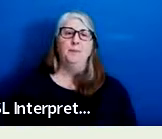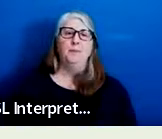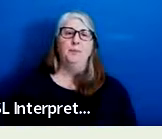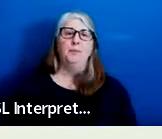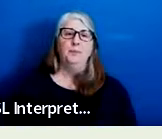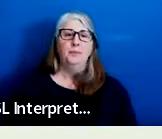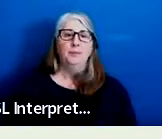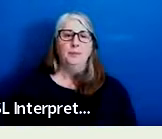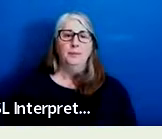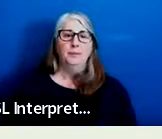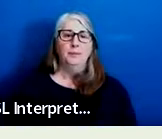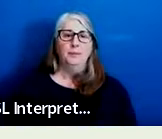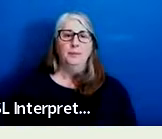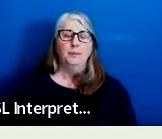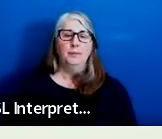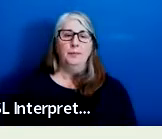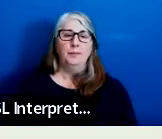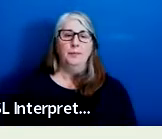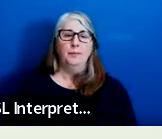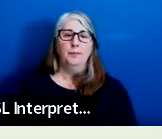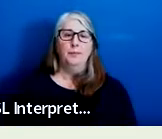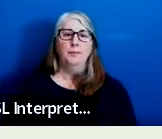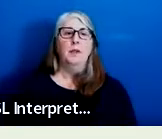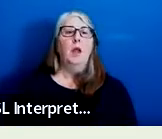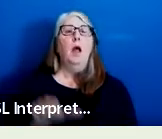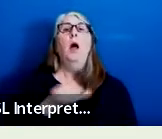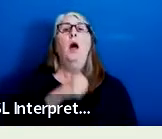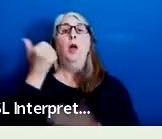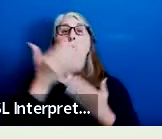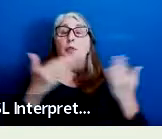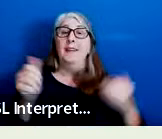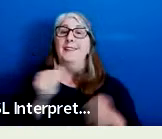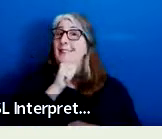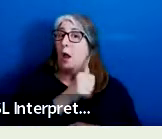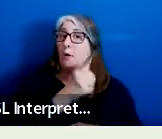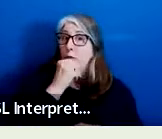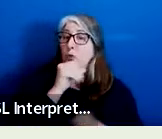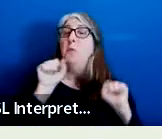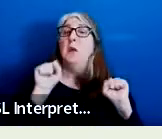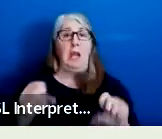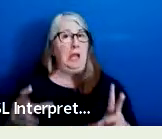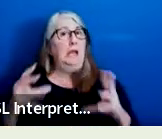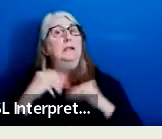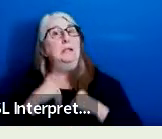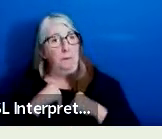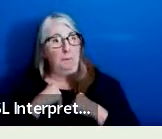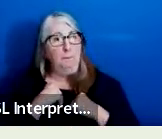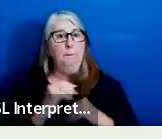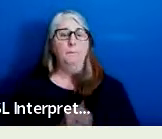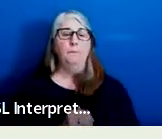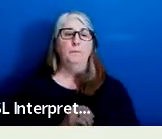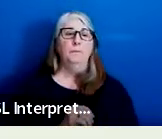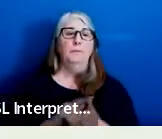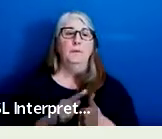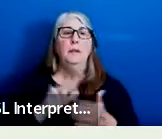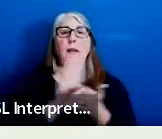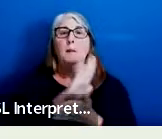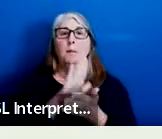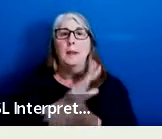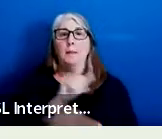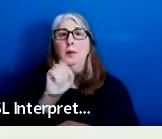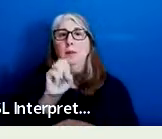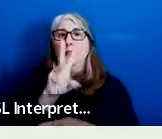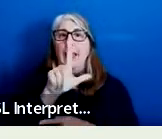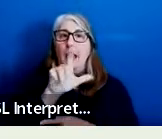There are some materials that are non-food items that are also accepted. These items include paper towels and